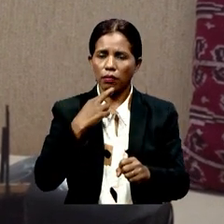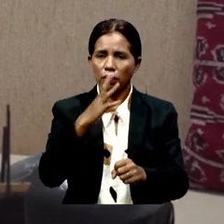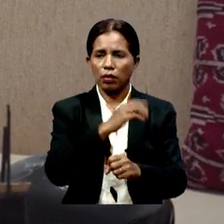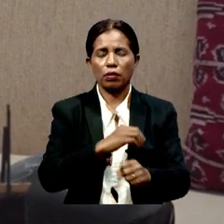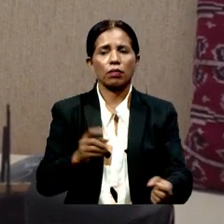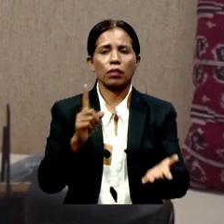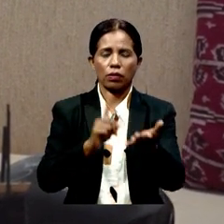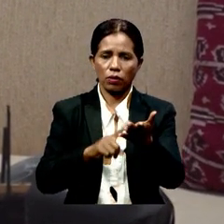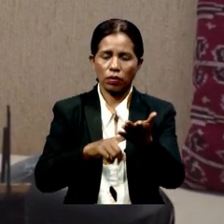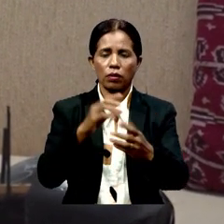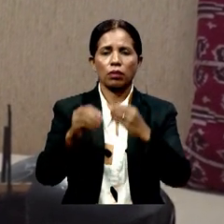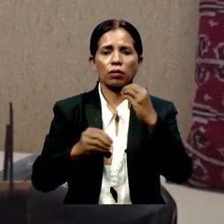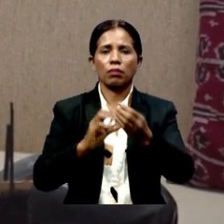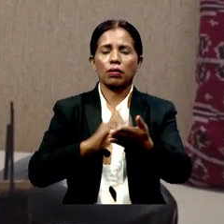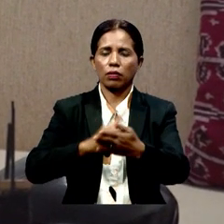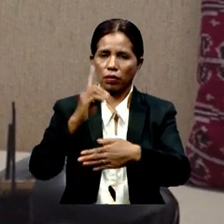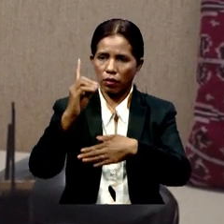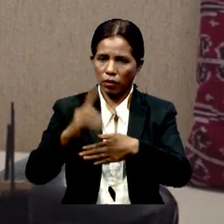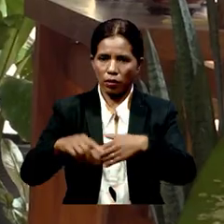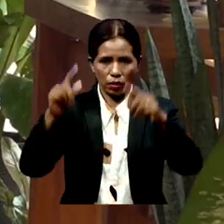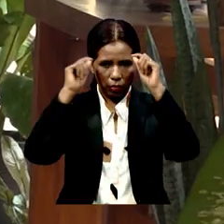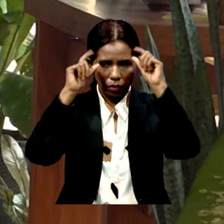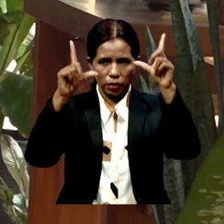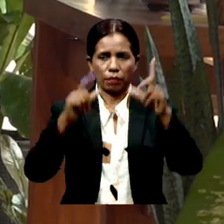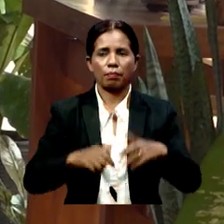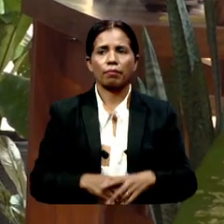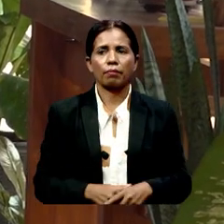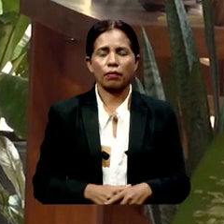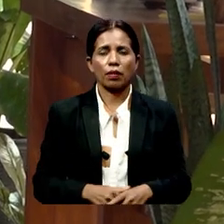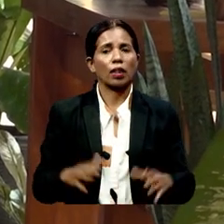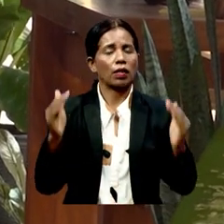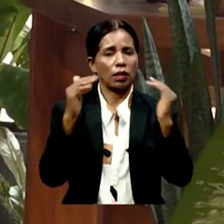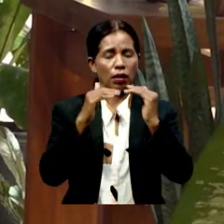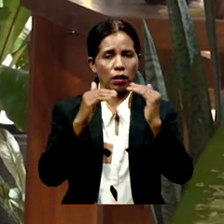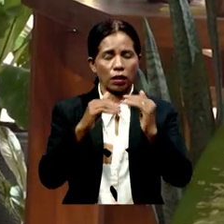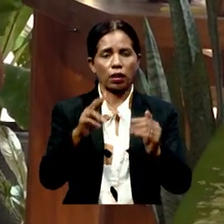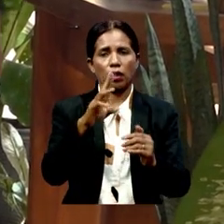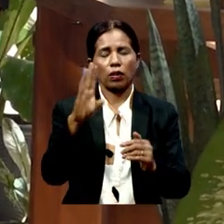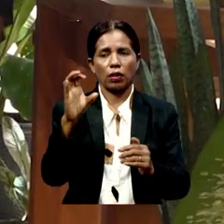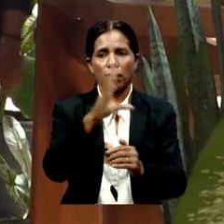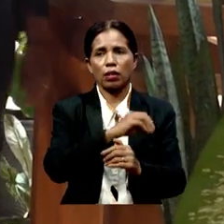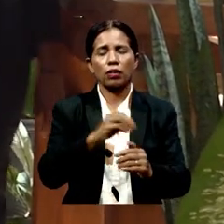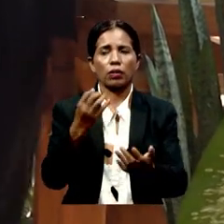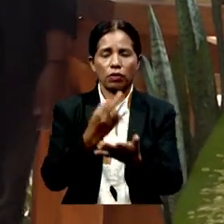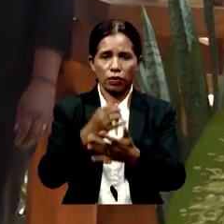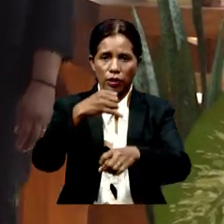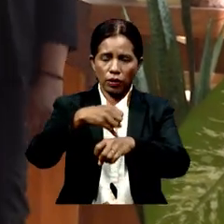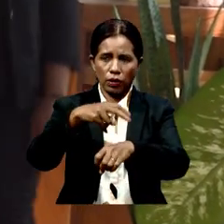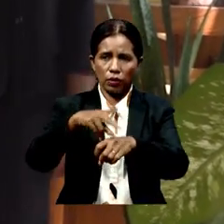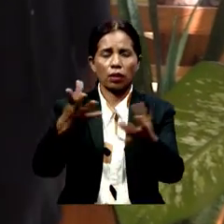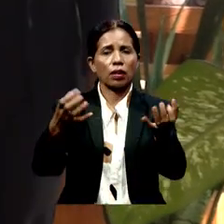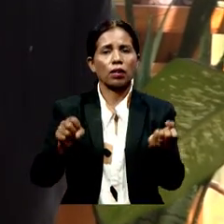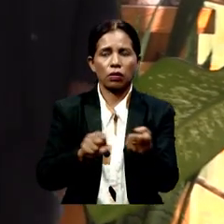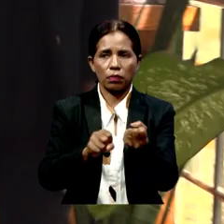huri diskute kona ba dezenvolvimentu Timor-Leste nyang. Ia soru mutune ewang hateten Finansas Internasional hakarak